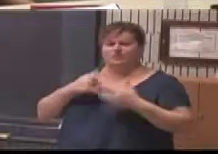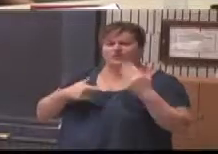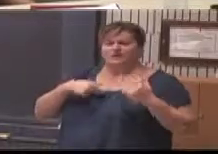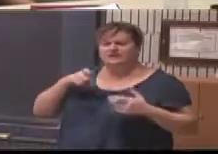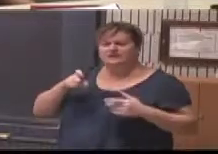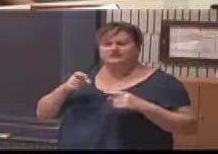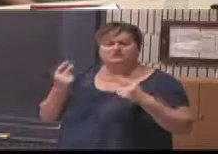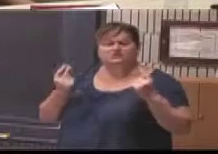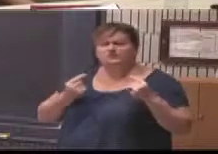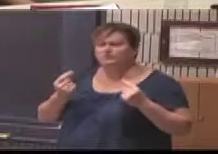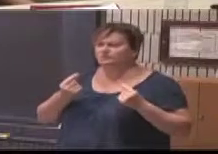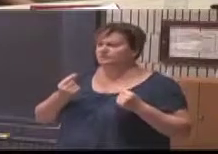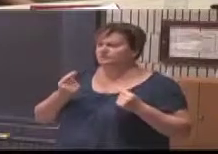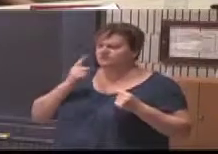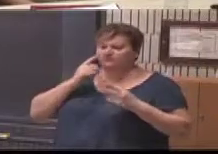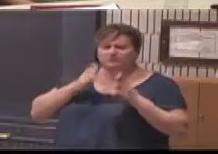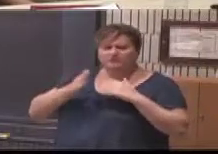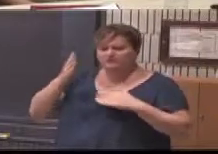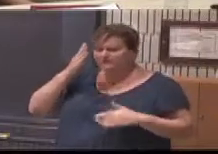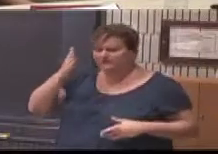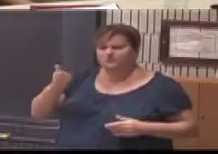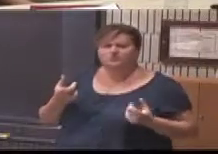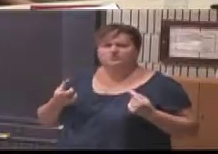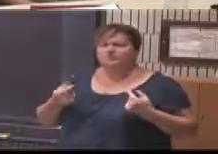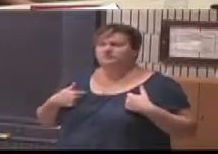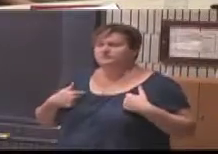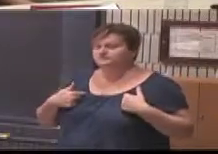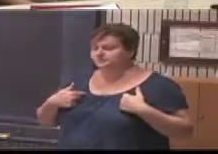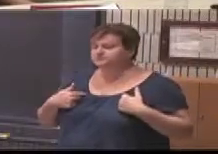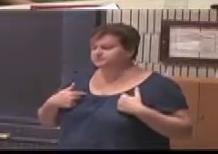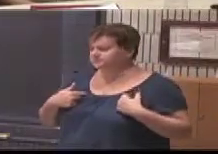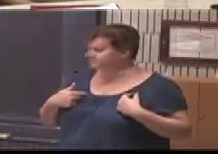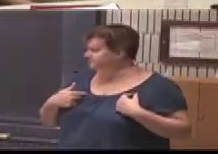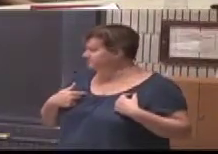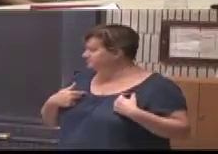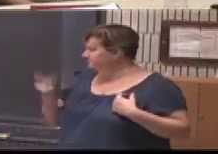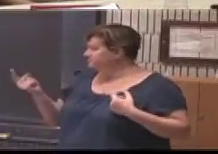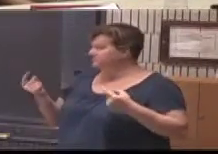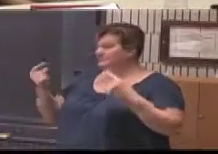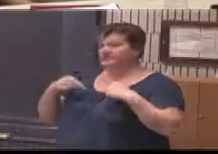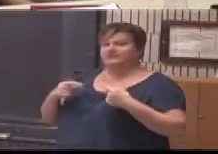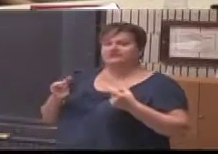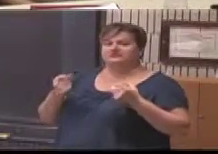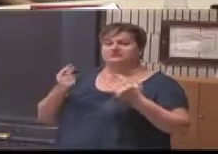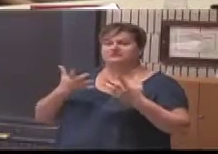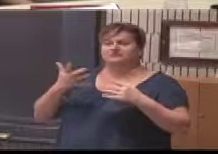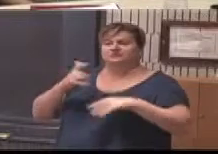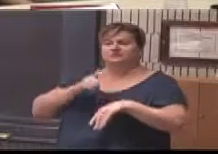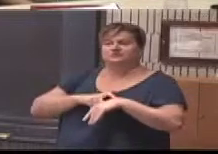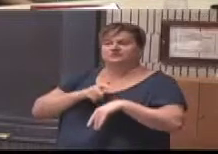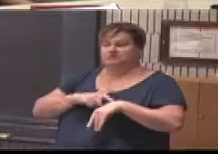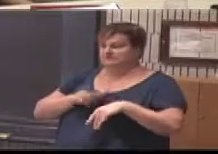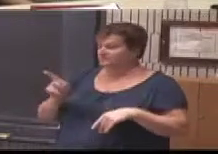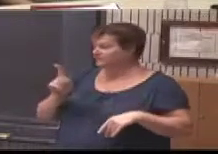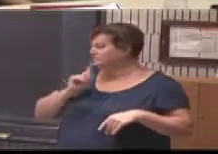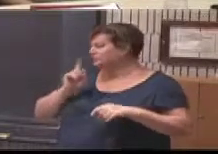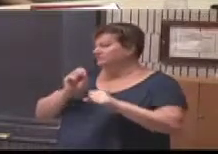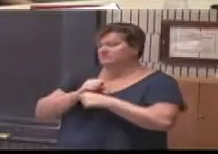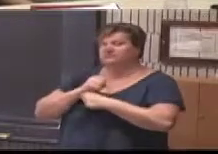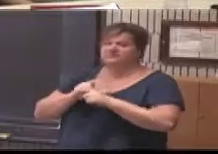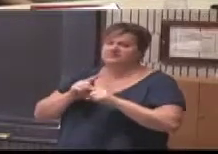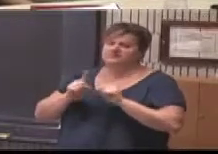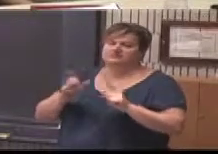to do to plan for the future. So she came, spent so much time with me, and has really made a